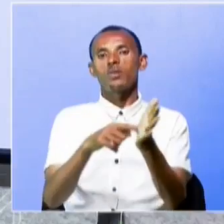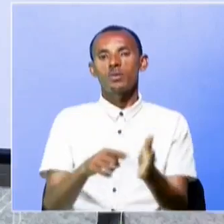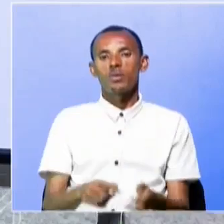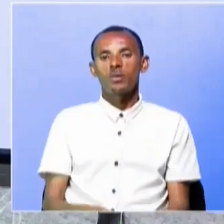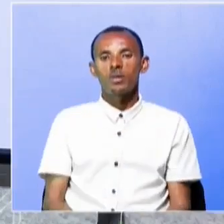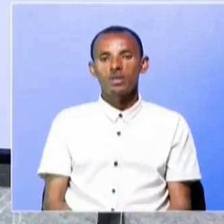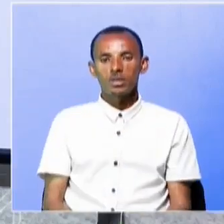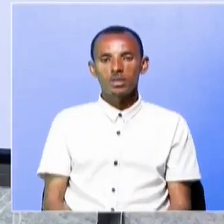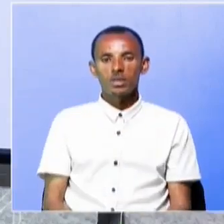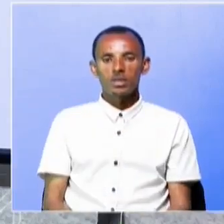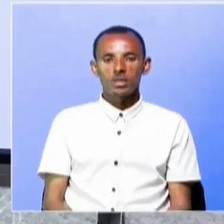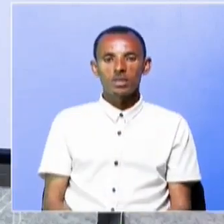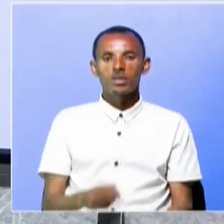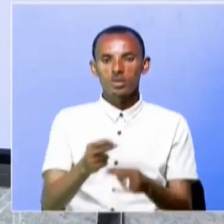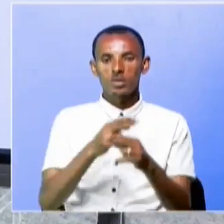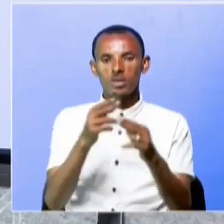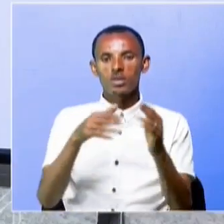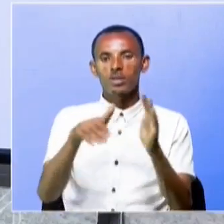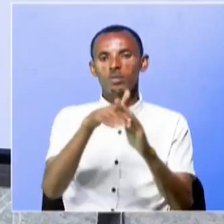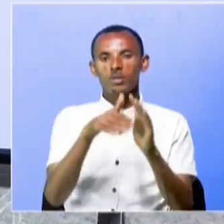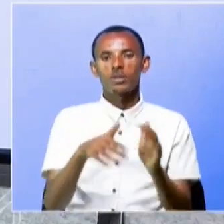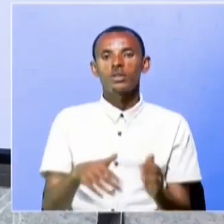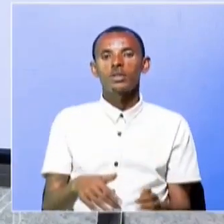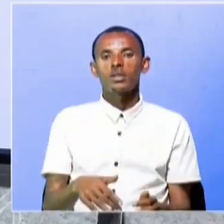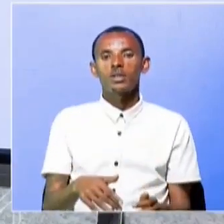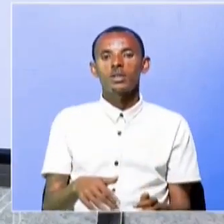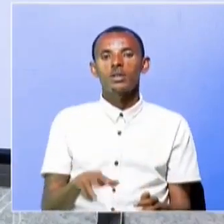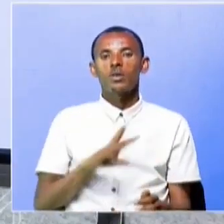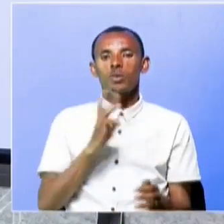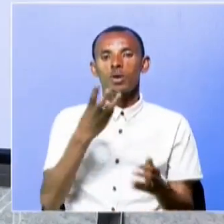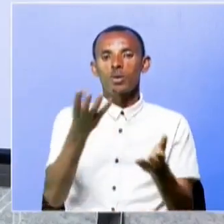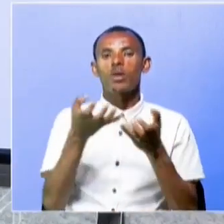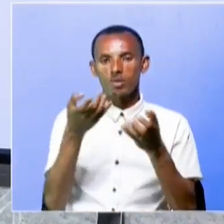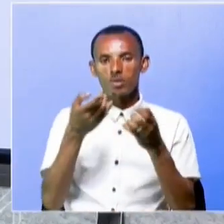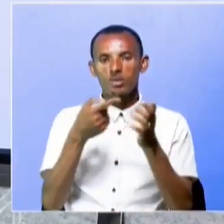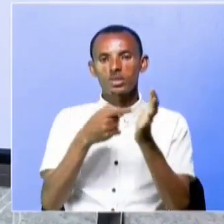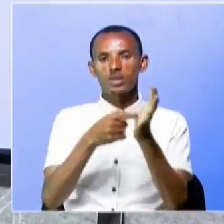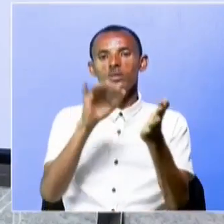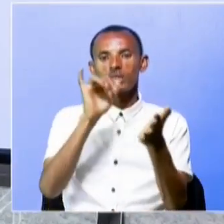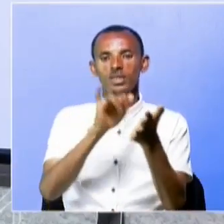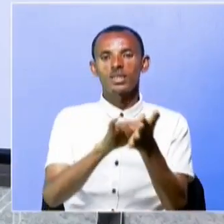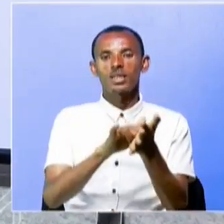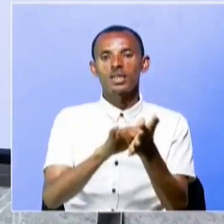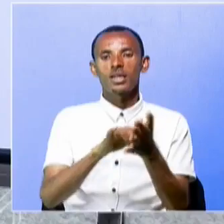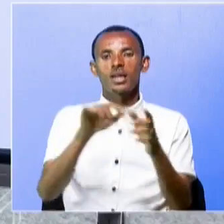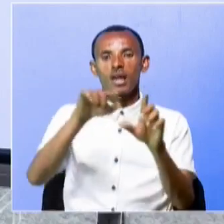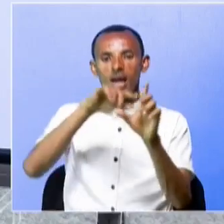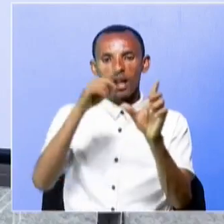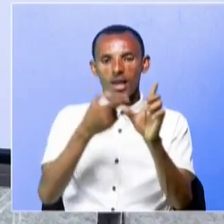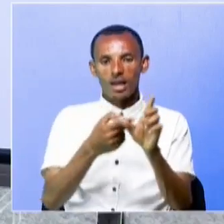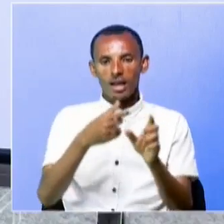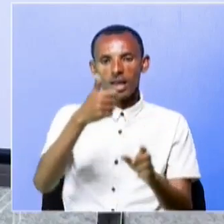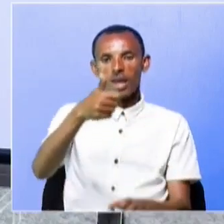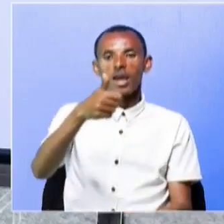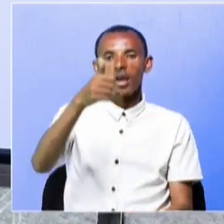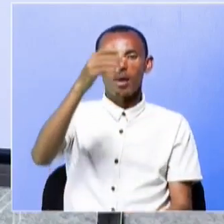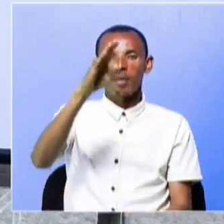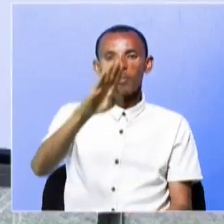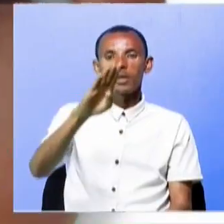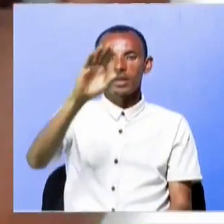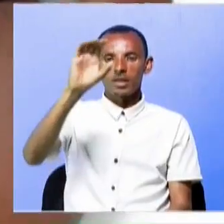a shorthand notation that I used to represent. We want to show that angle ABC